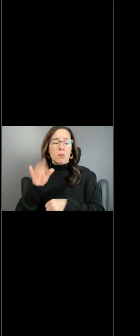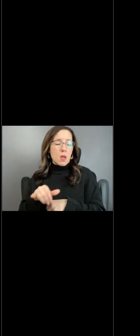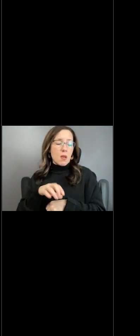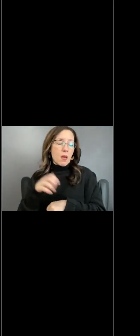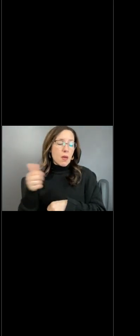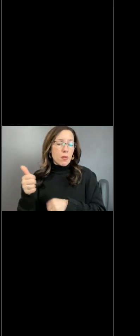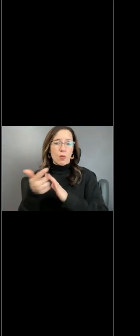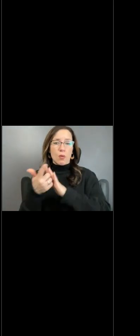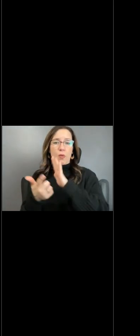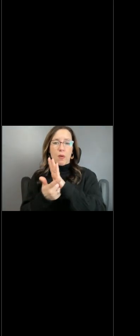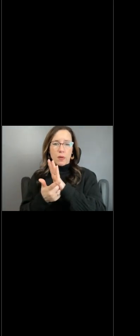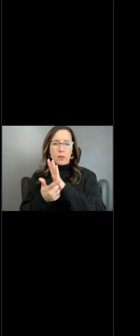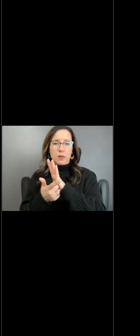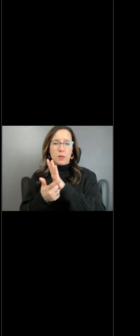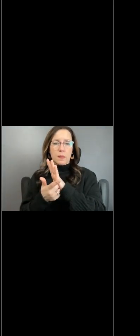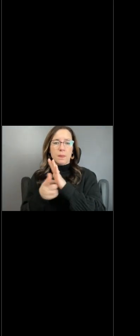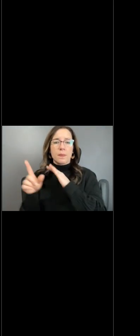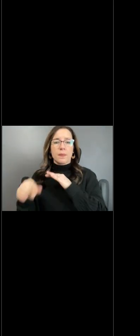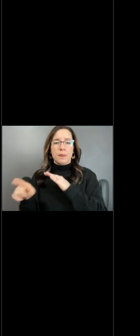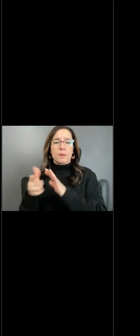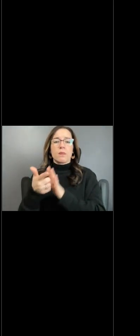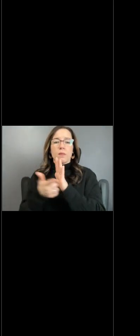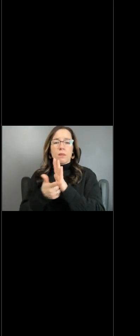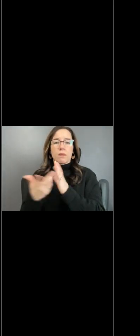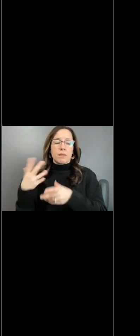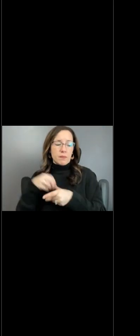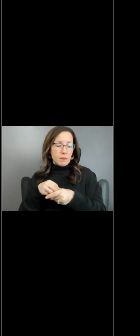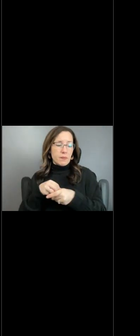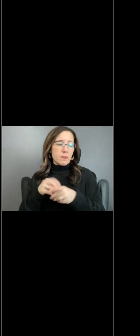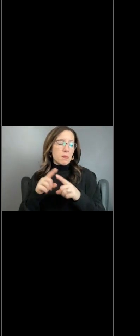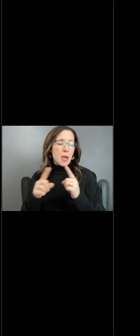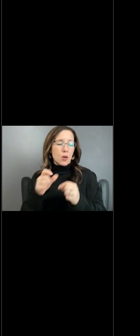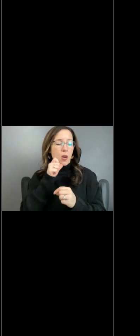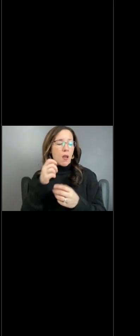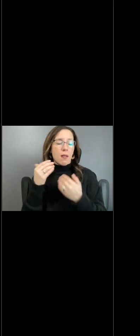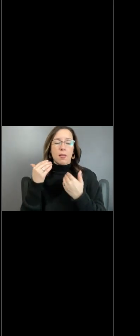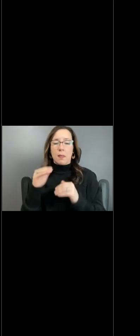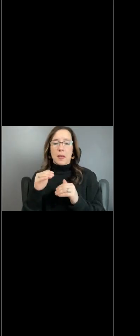laws. These laws include, but are not limited to,